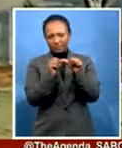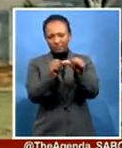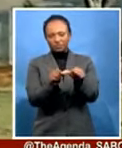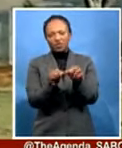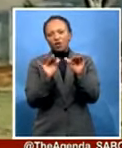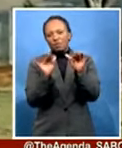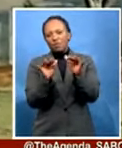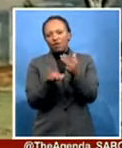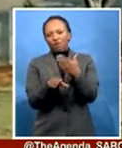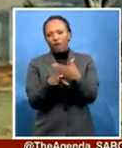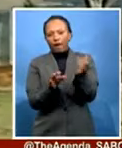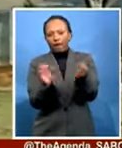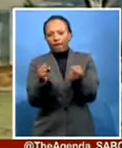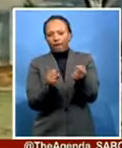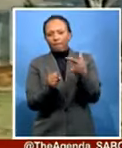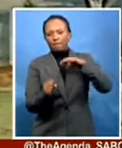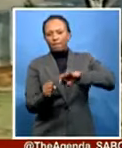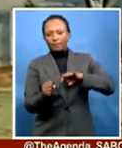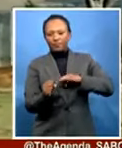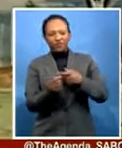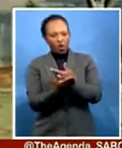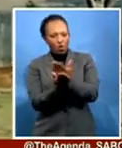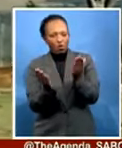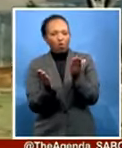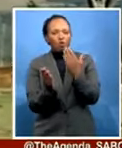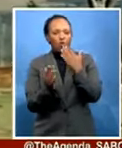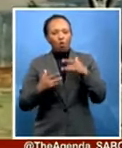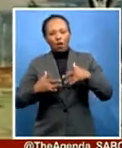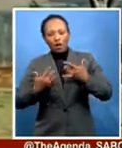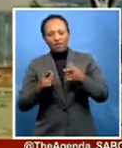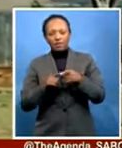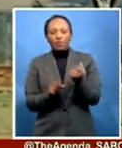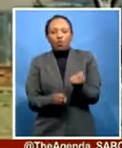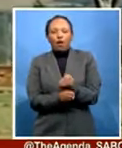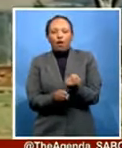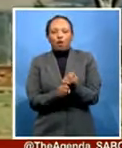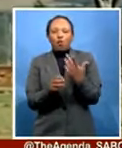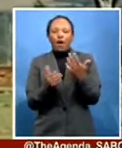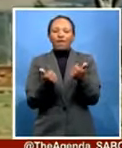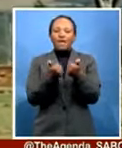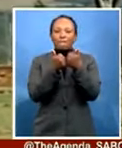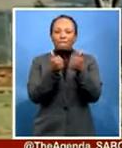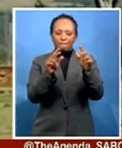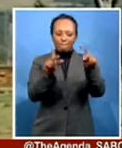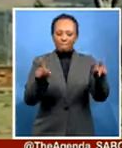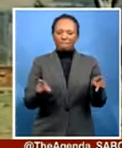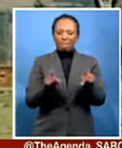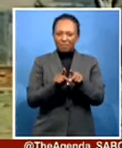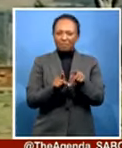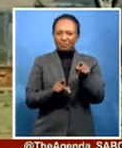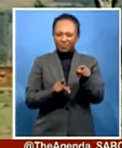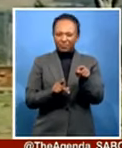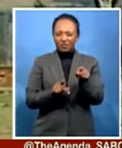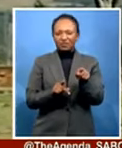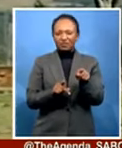of everyone who lives and works around the game farms and game parks. You have to realise that you can shoot a